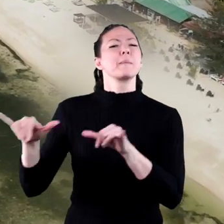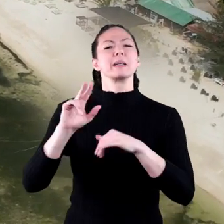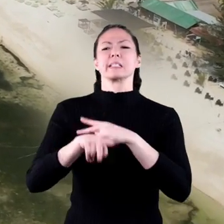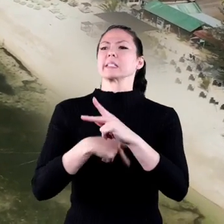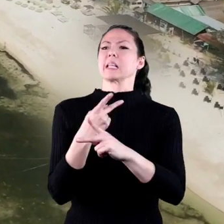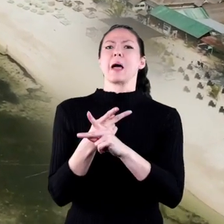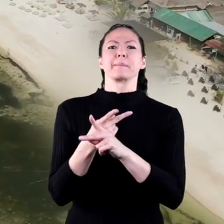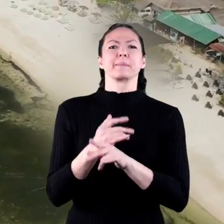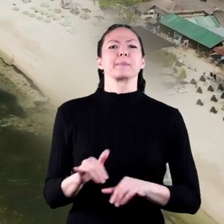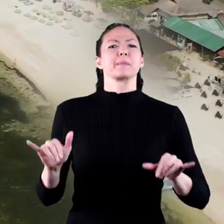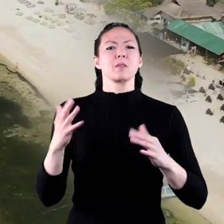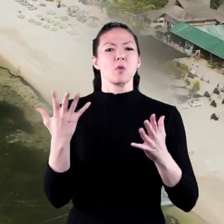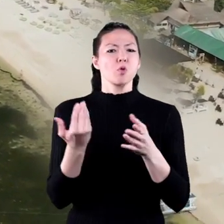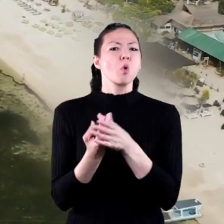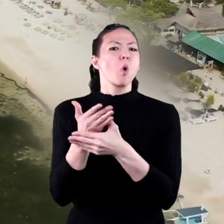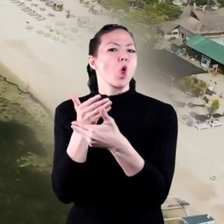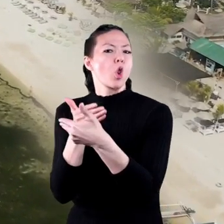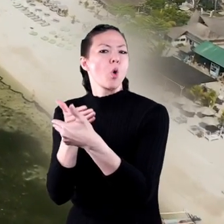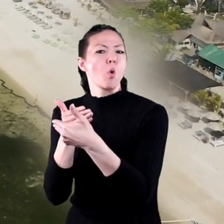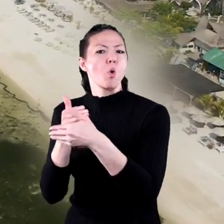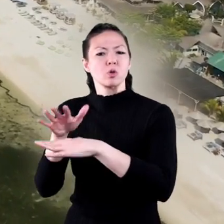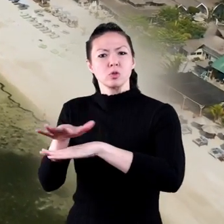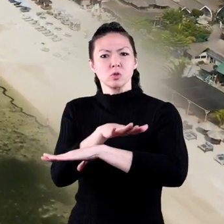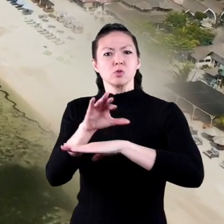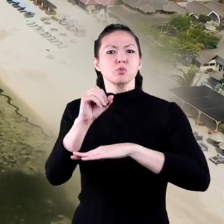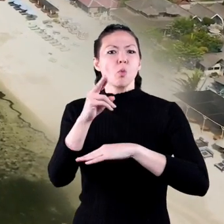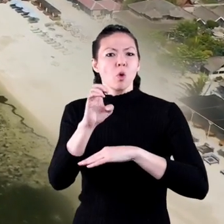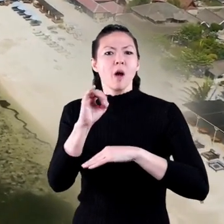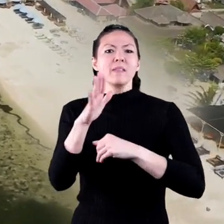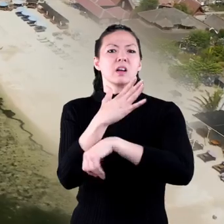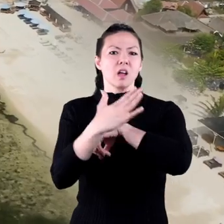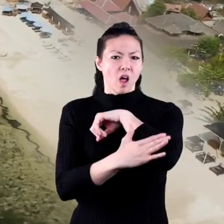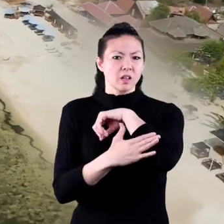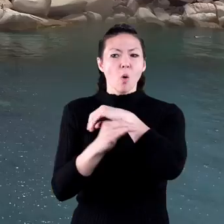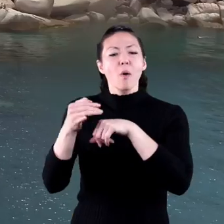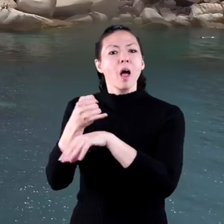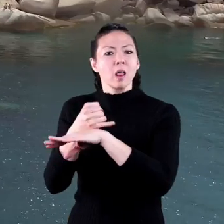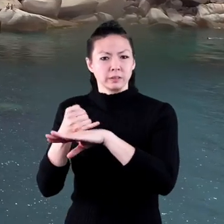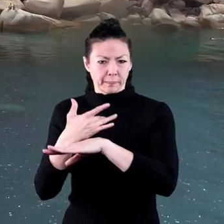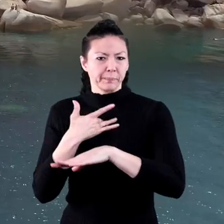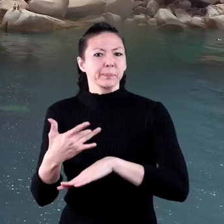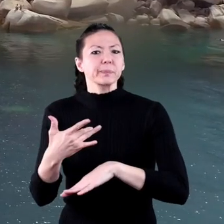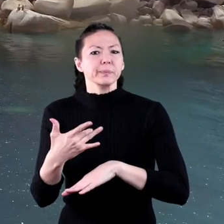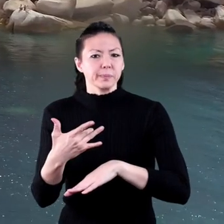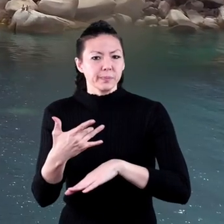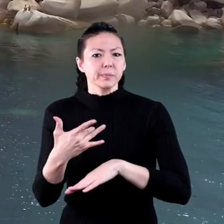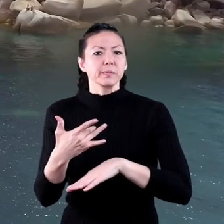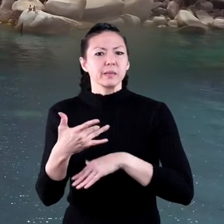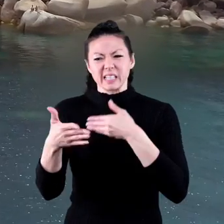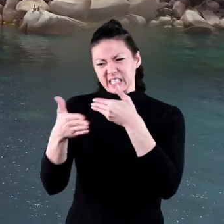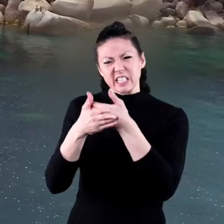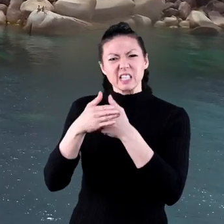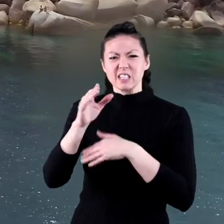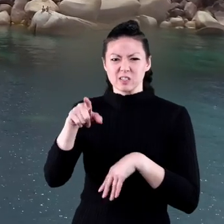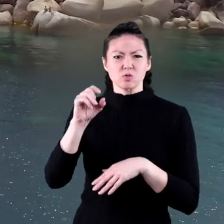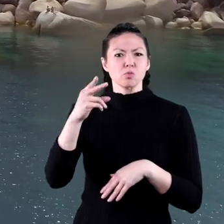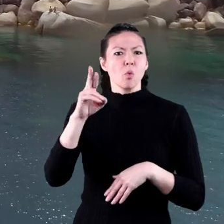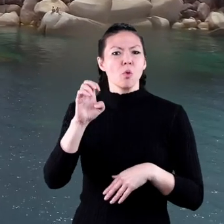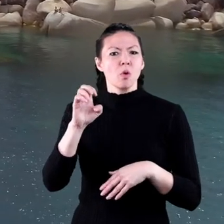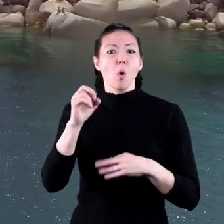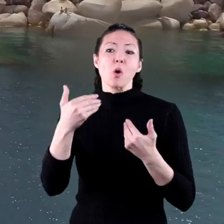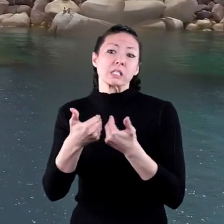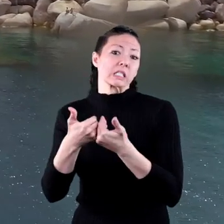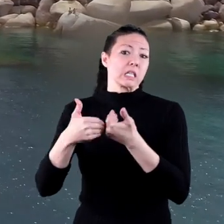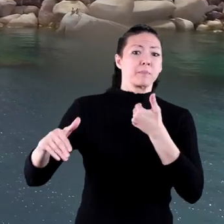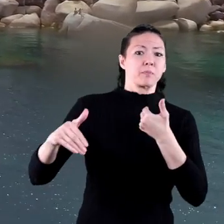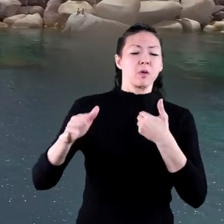of reef. They grow close to the shorelines of continents and islands. Fringing reefs can be attached to the shore or be